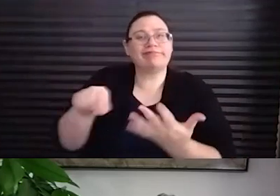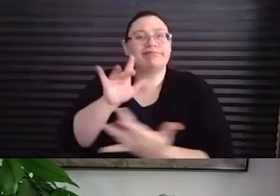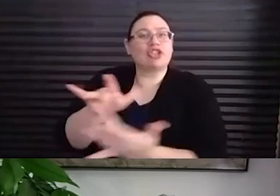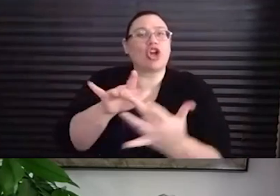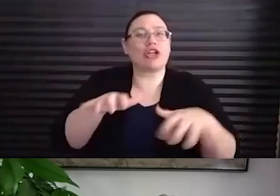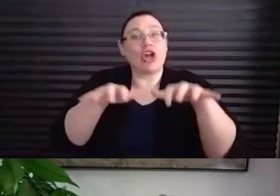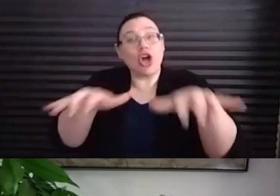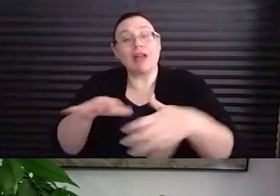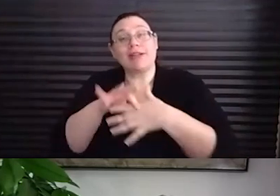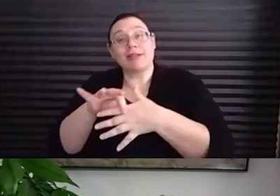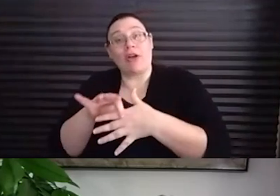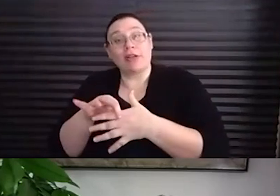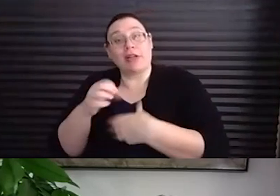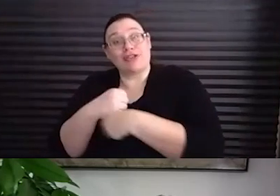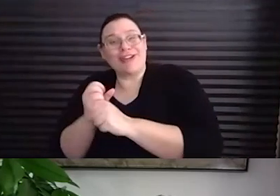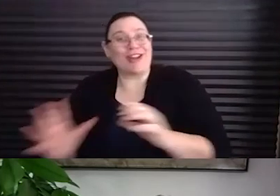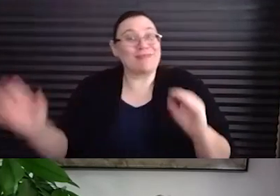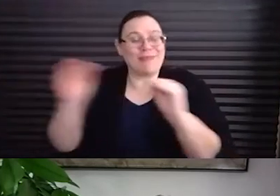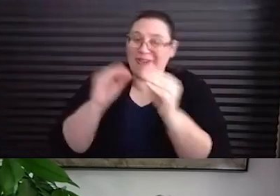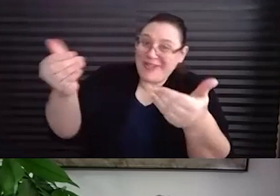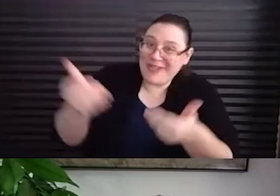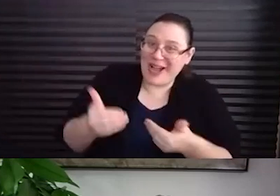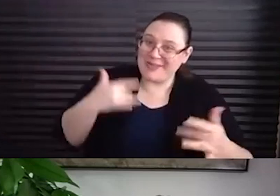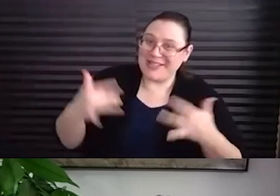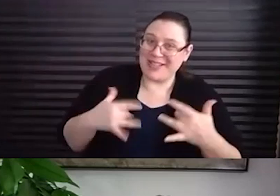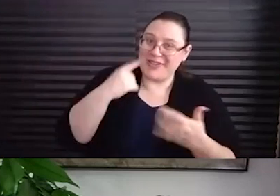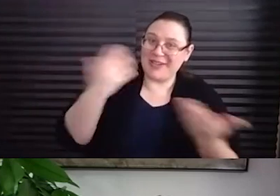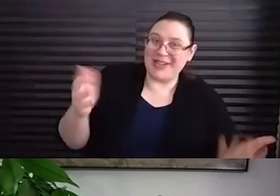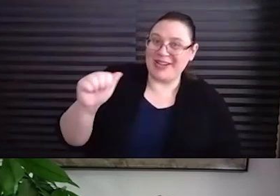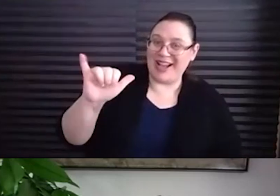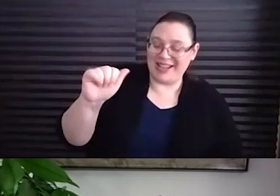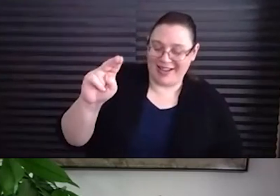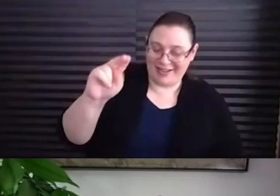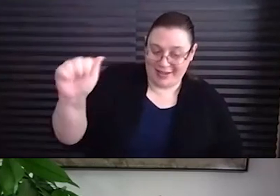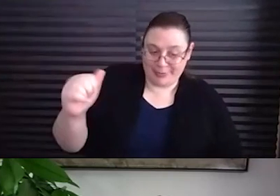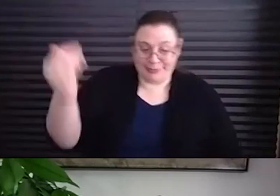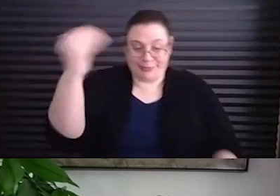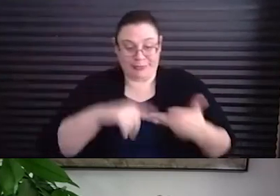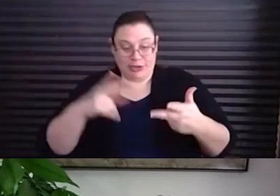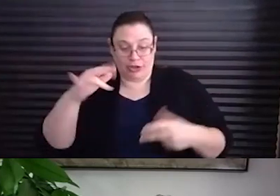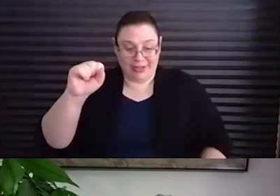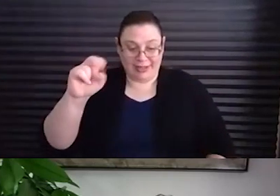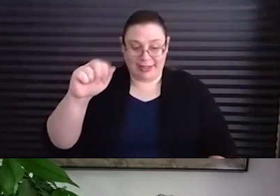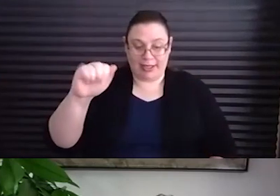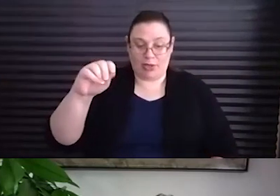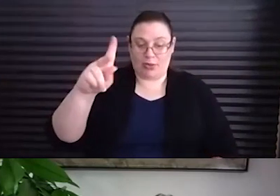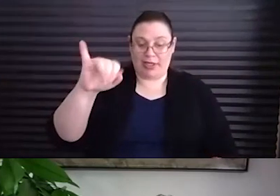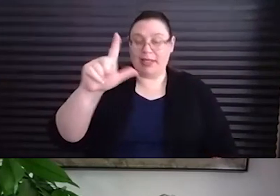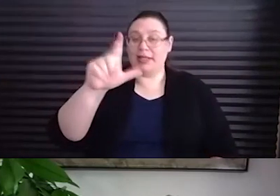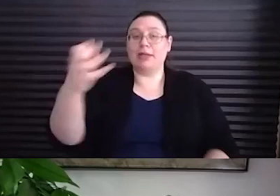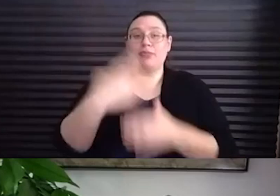content creation, and much more. Welcome. We are so excited to have you, Ayanna. Chris Naoki Lee was born and raised in